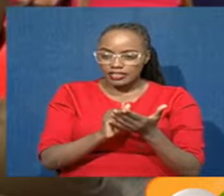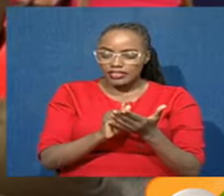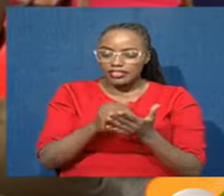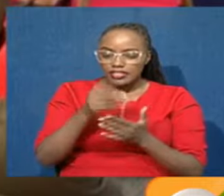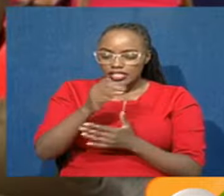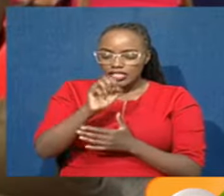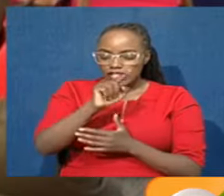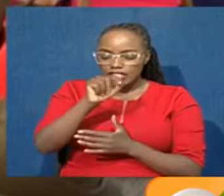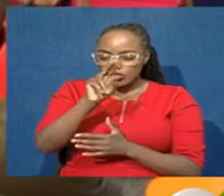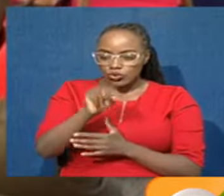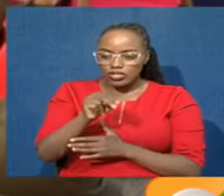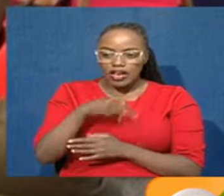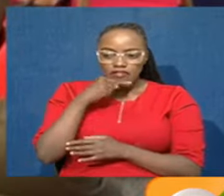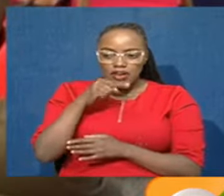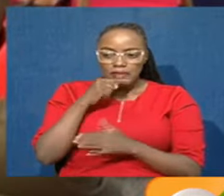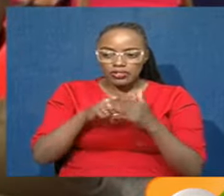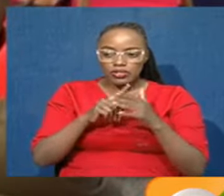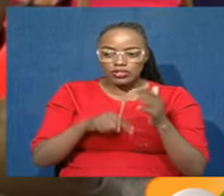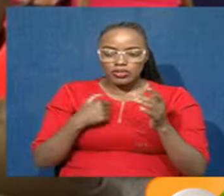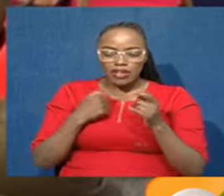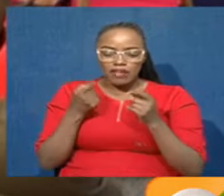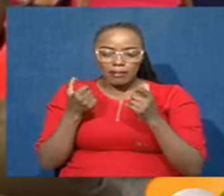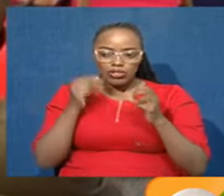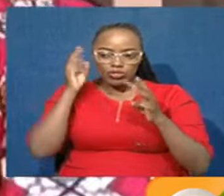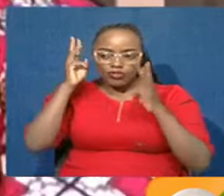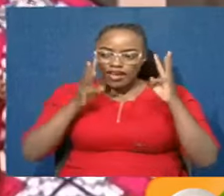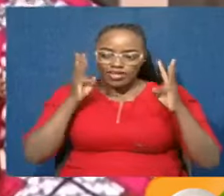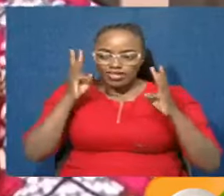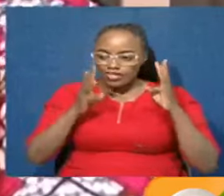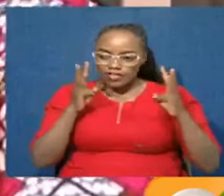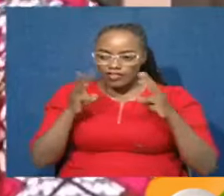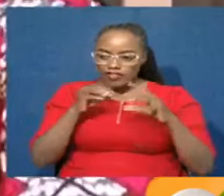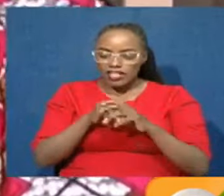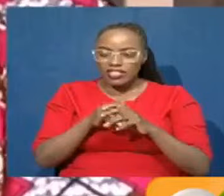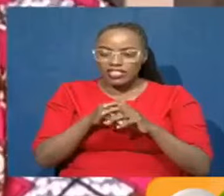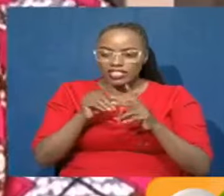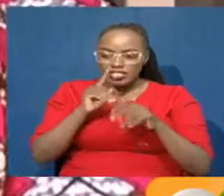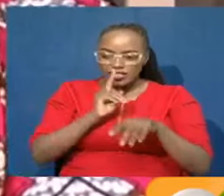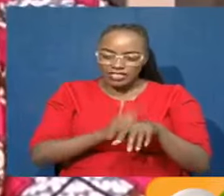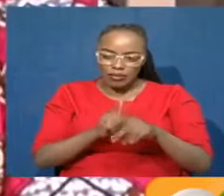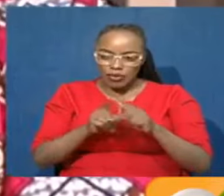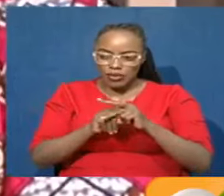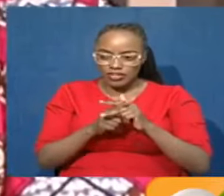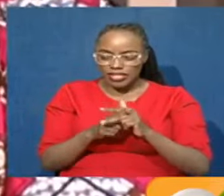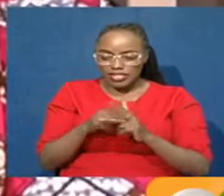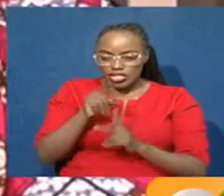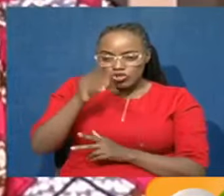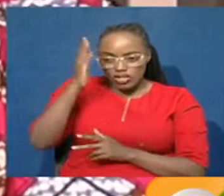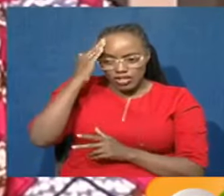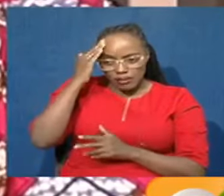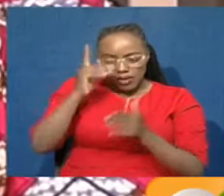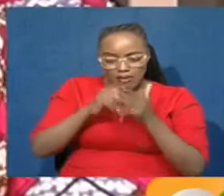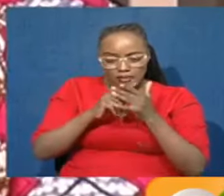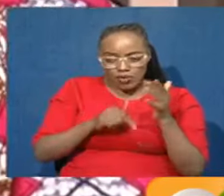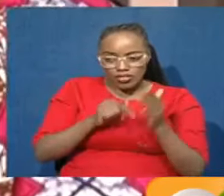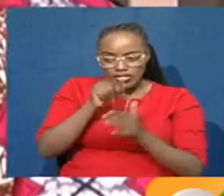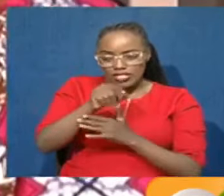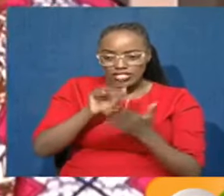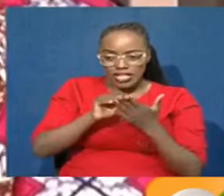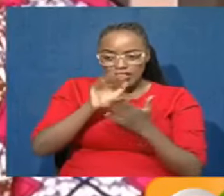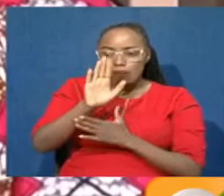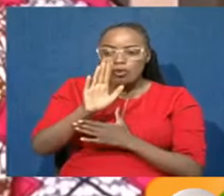has said, there was a bit of anxiety in the very initial. Remember, this is the